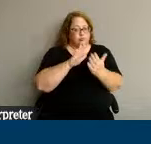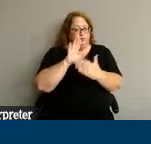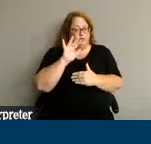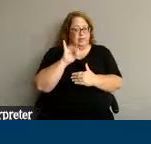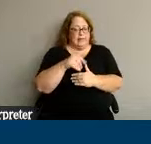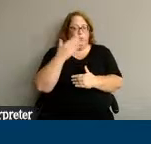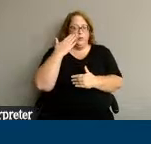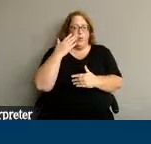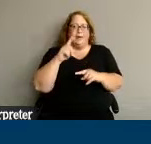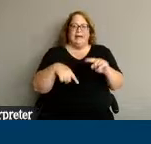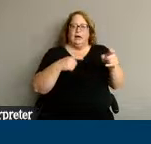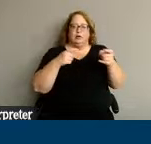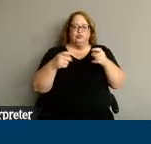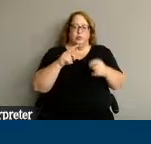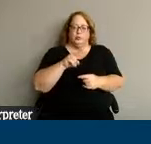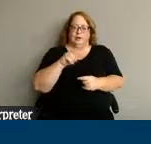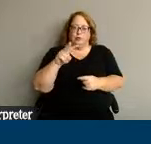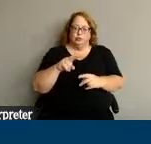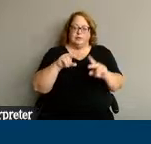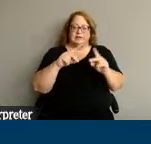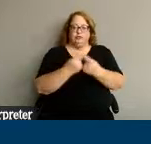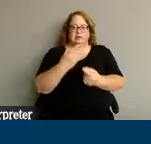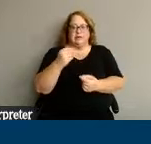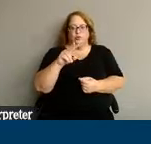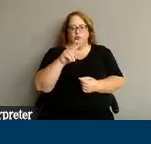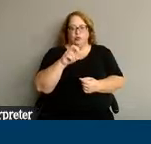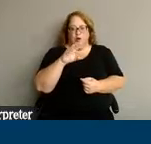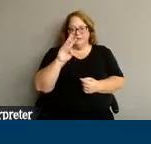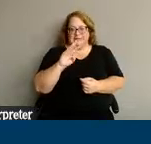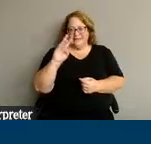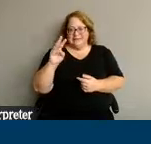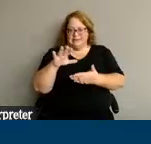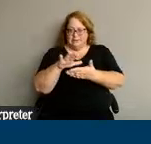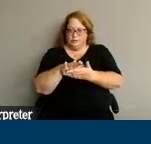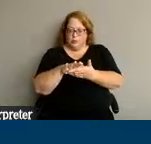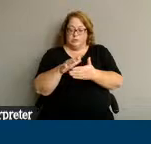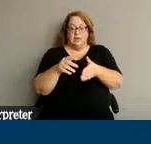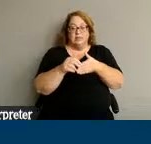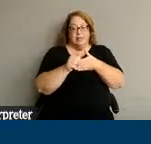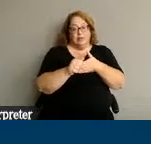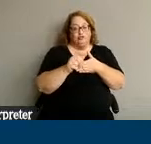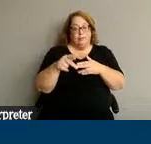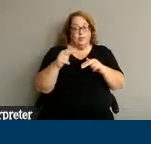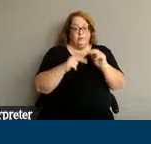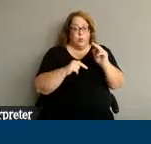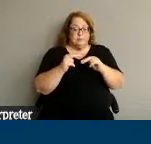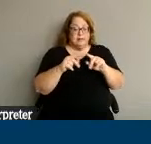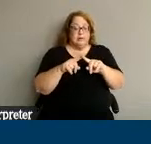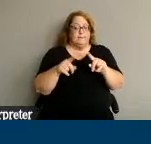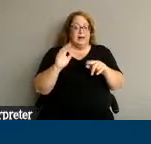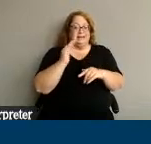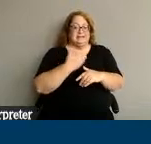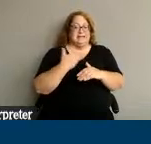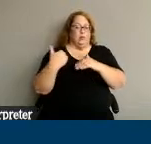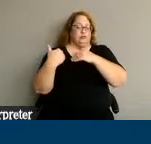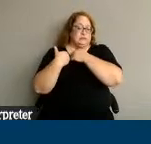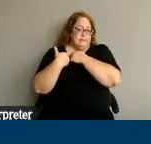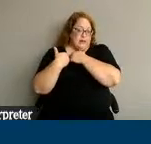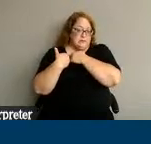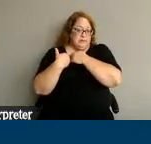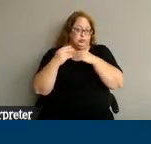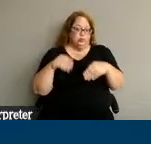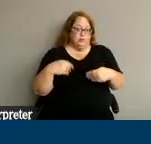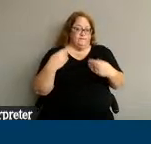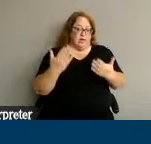that we cannot control 22 districts and 266 schools, the leadership of those buildings, but it is our responsibility